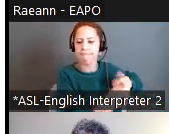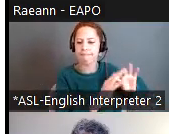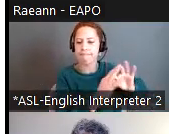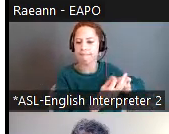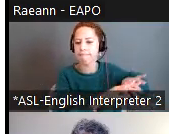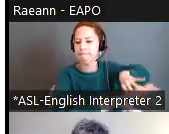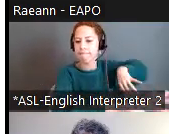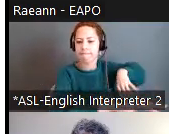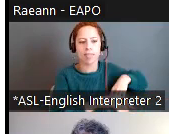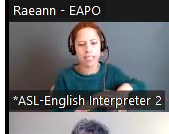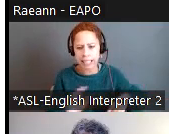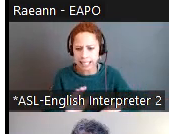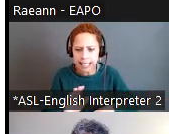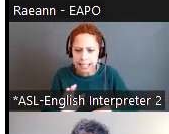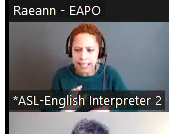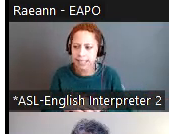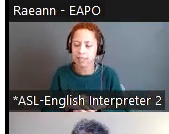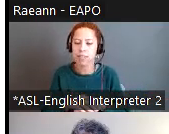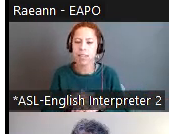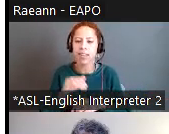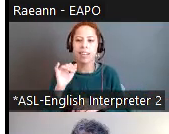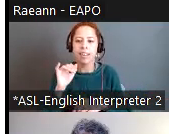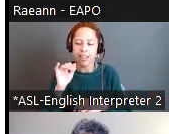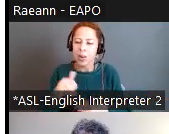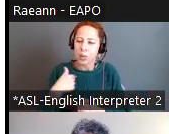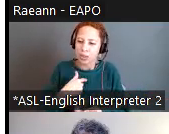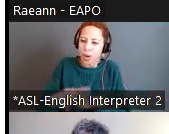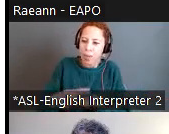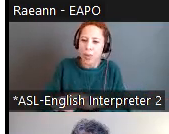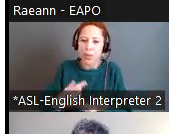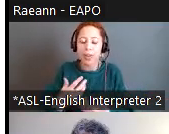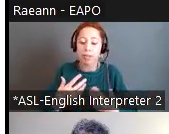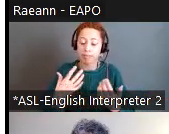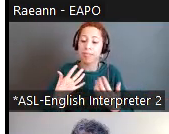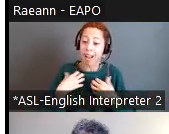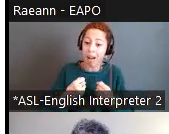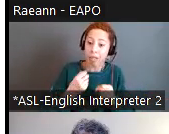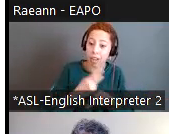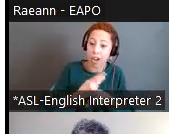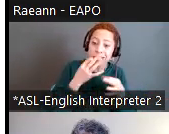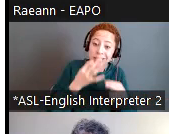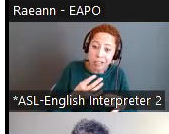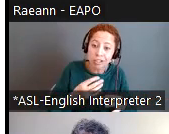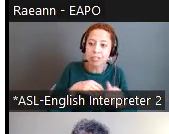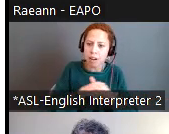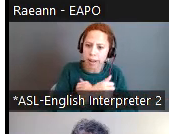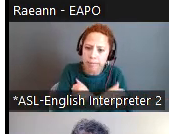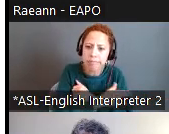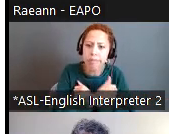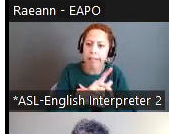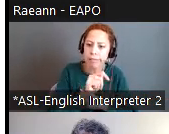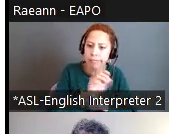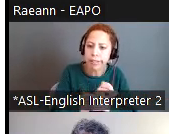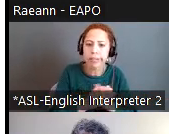mentioned at the beginning, the healthcare decisions, which is treatment, admission to a long-term care home, and the personal care decisions, which is